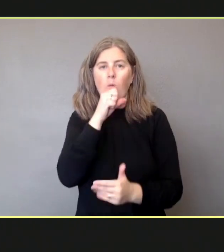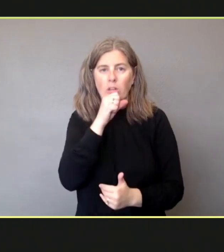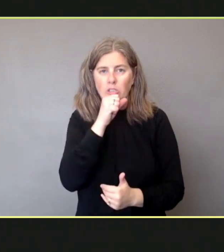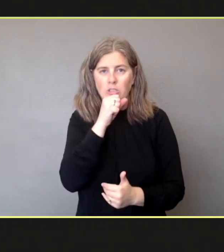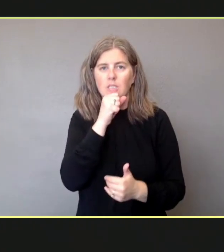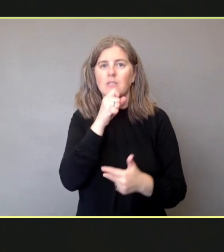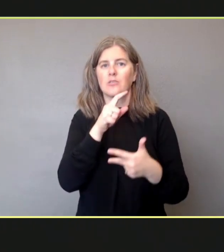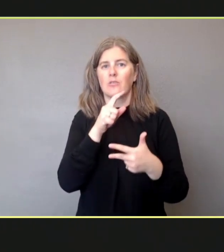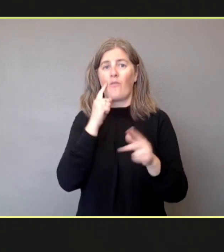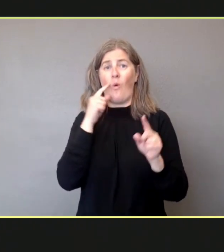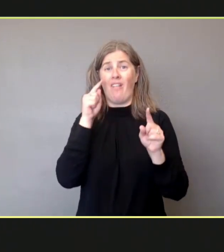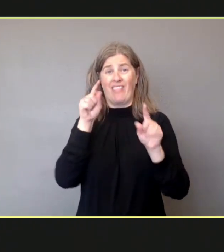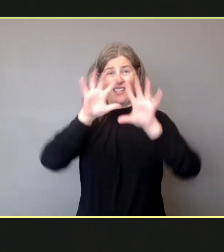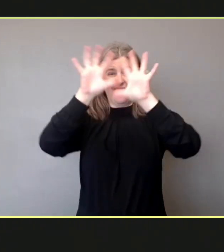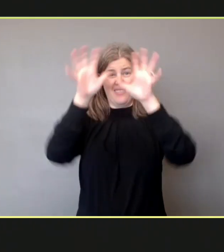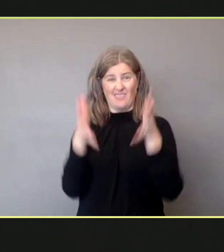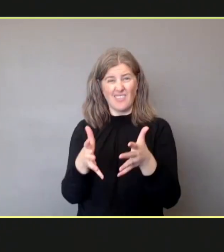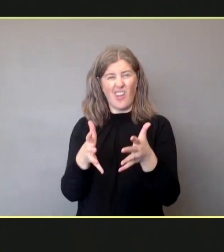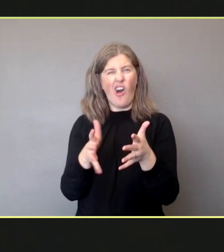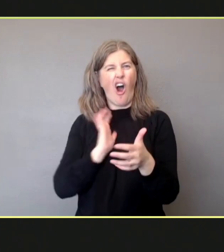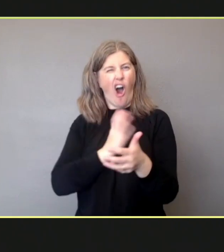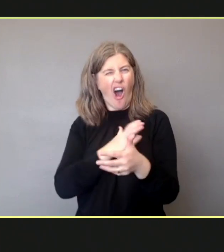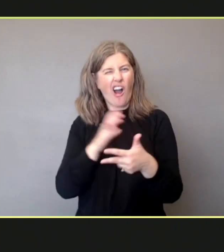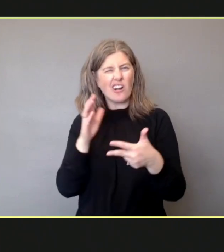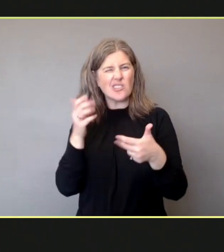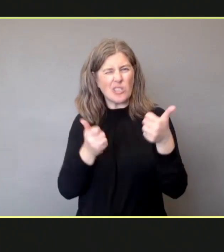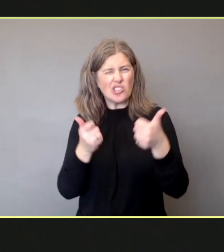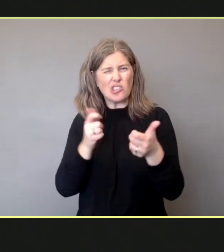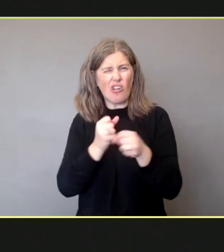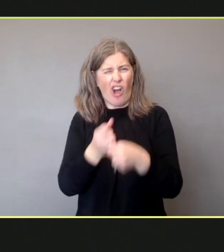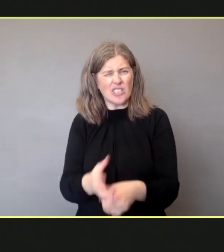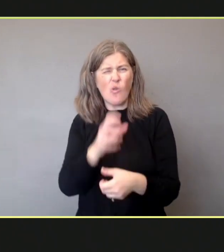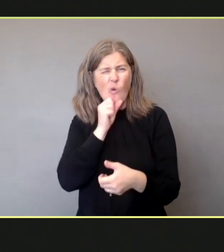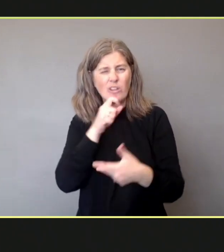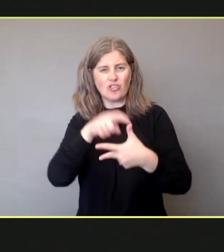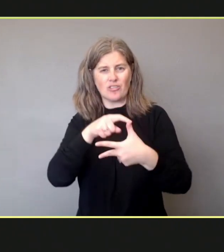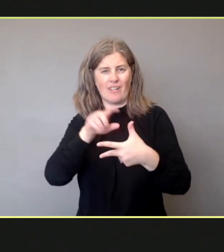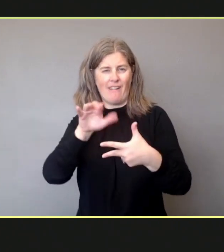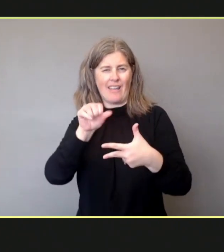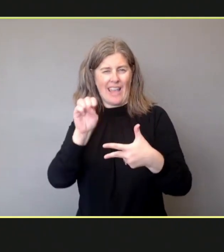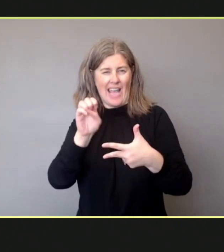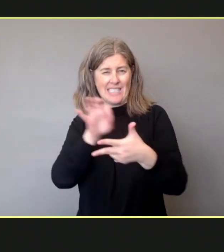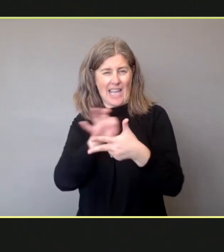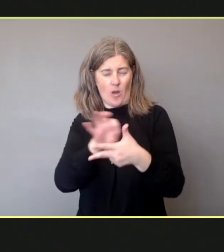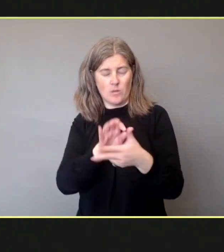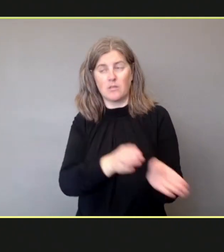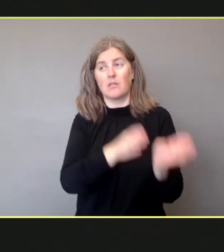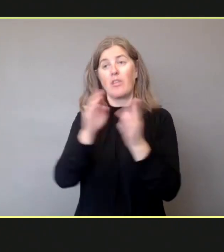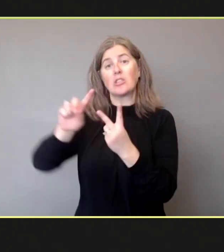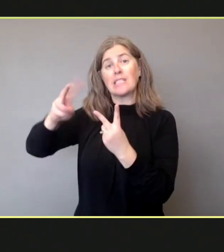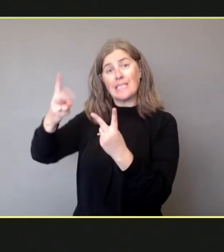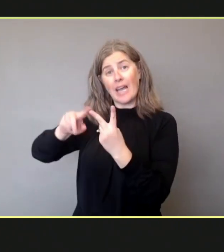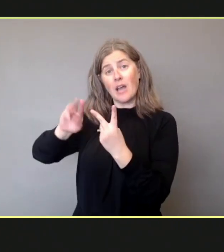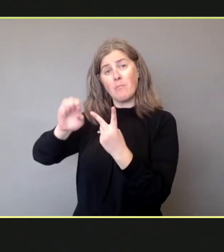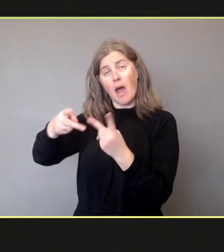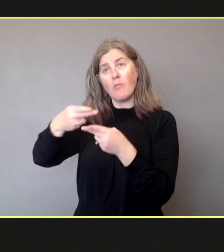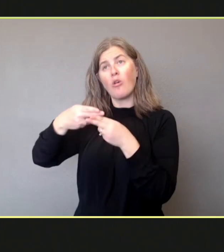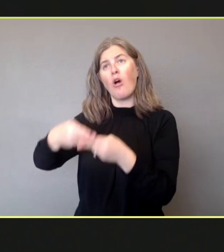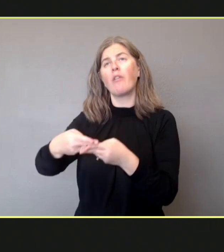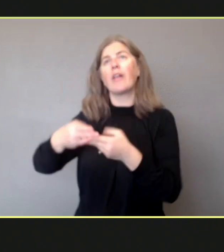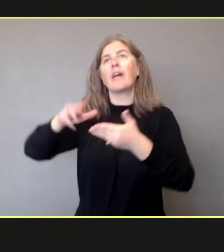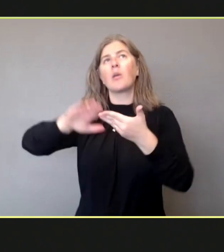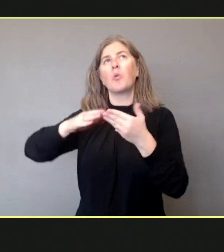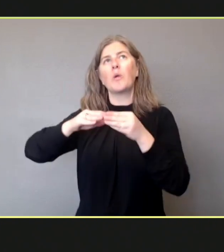case counts that are making it orange. And then there's another one called community